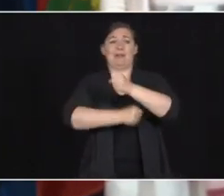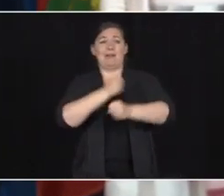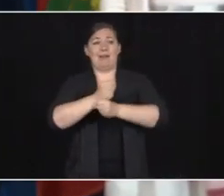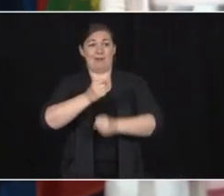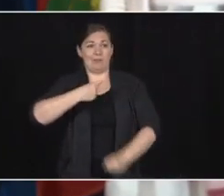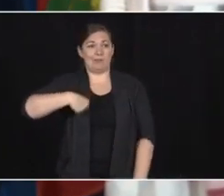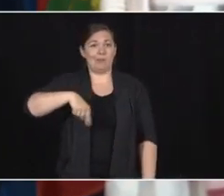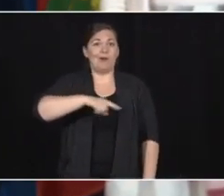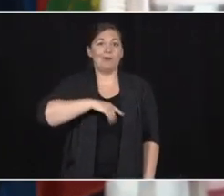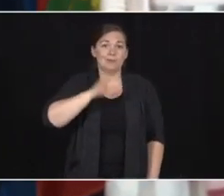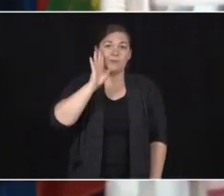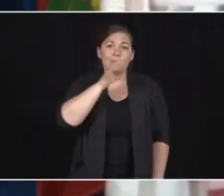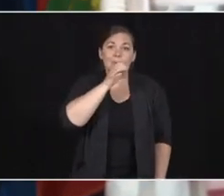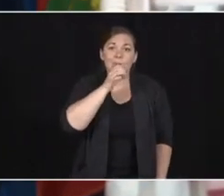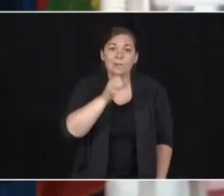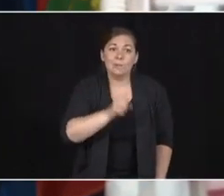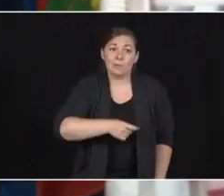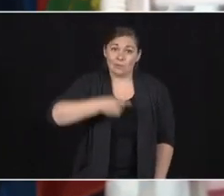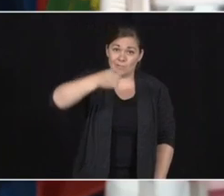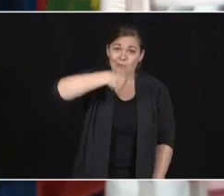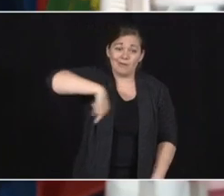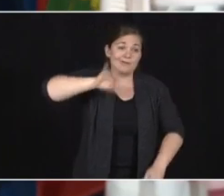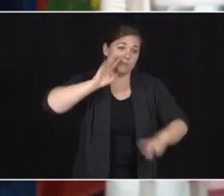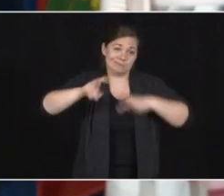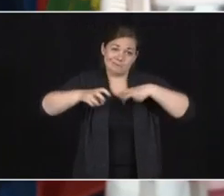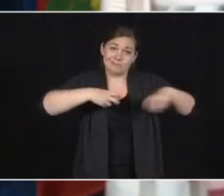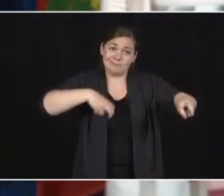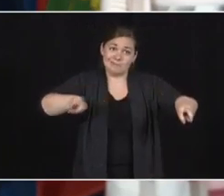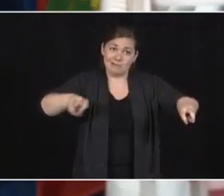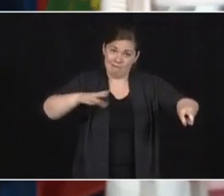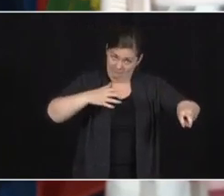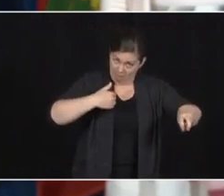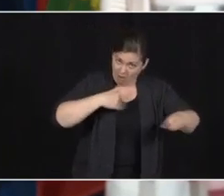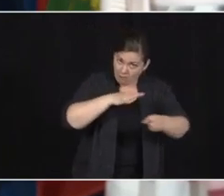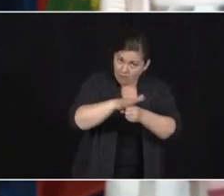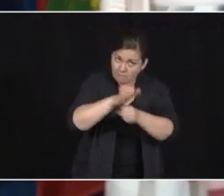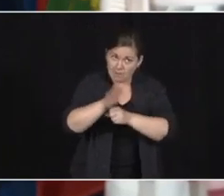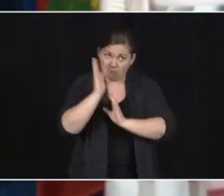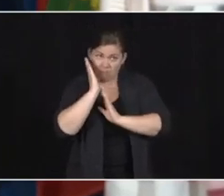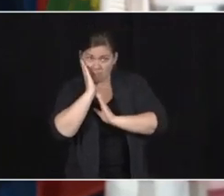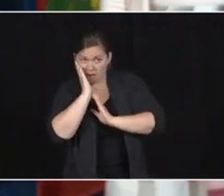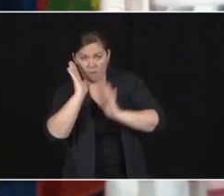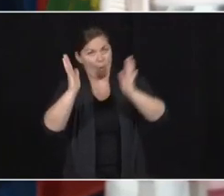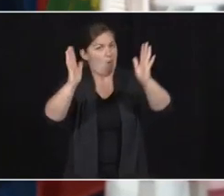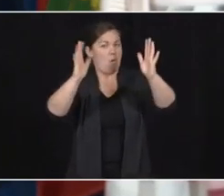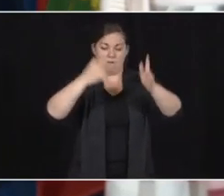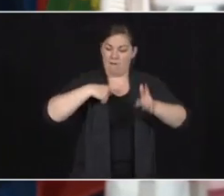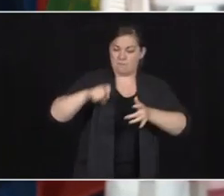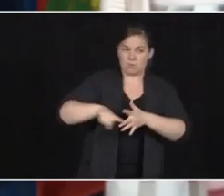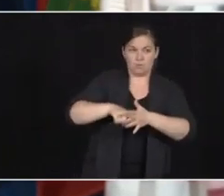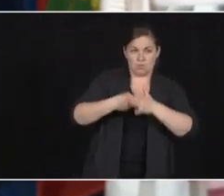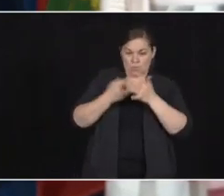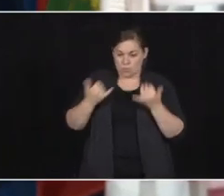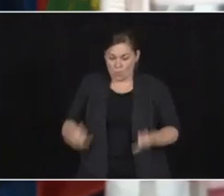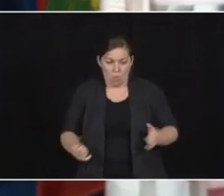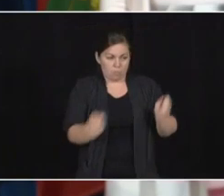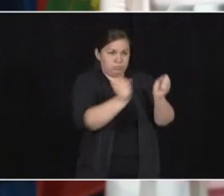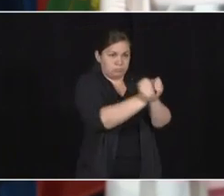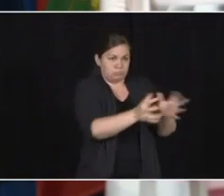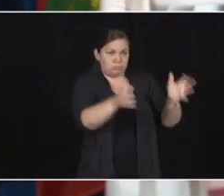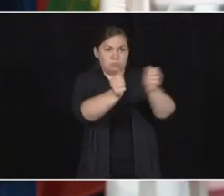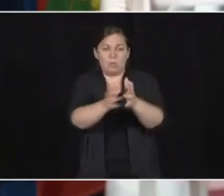long-term care. We need to start building capacity and start building it now. We can't wait.